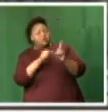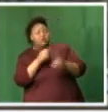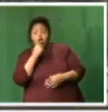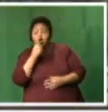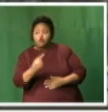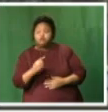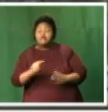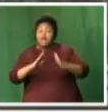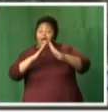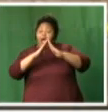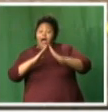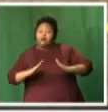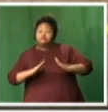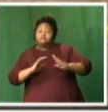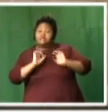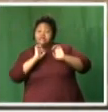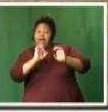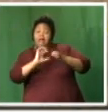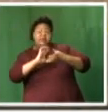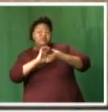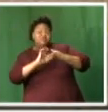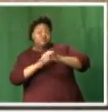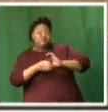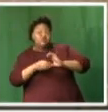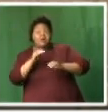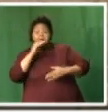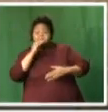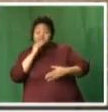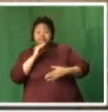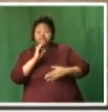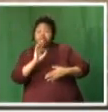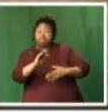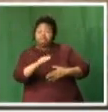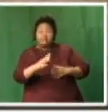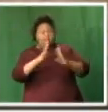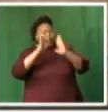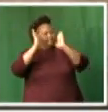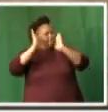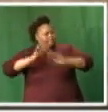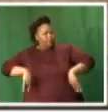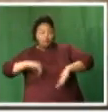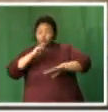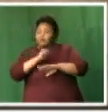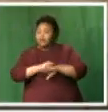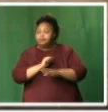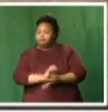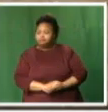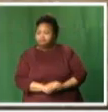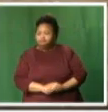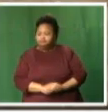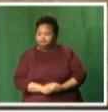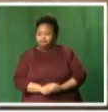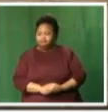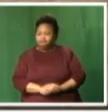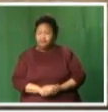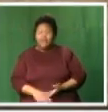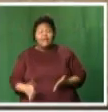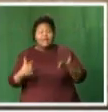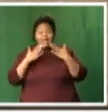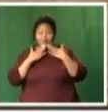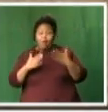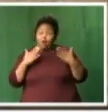noma kunini. Abonga mfanami awathi usingibonga kanjani nanyalo nje sengigesa